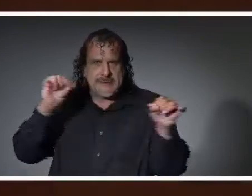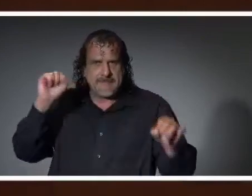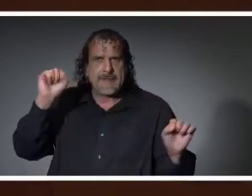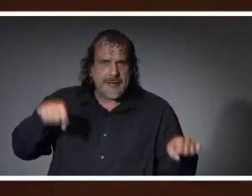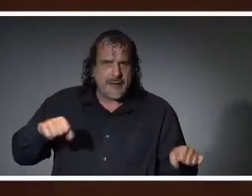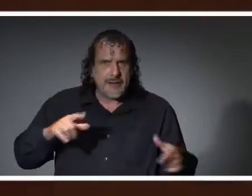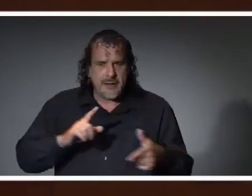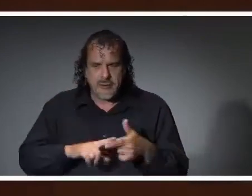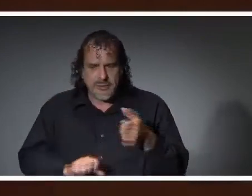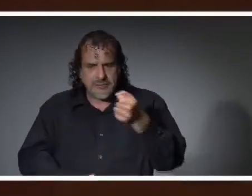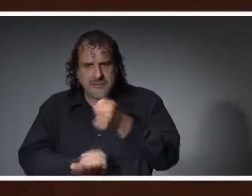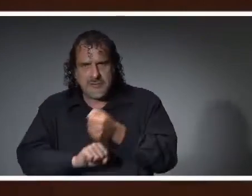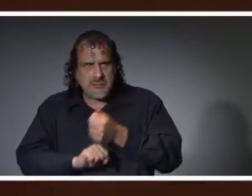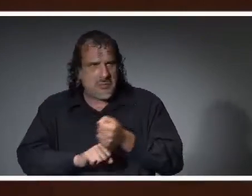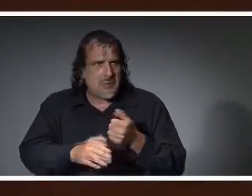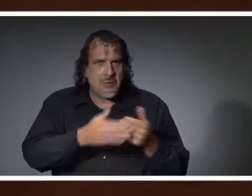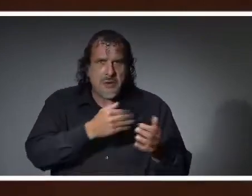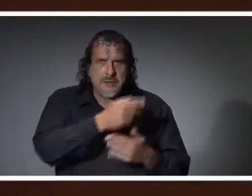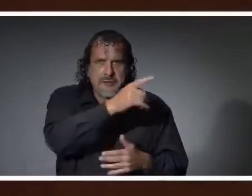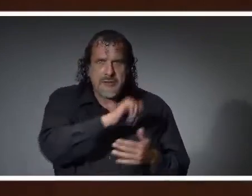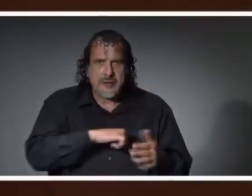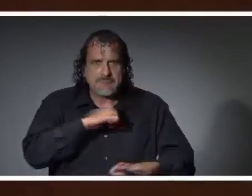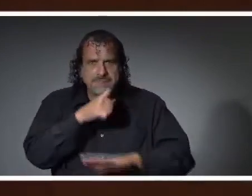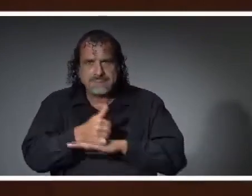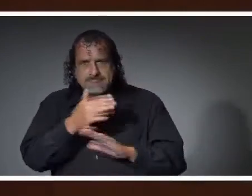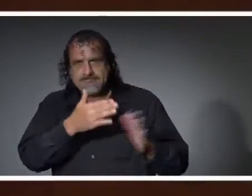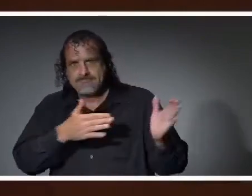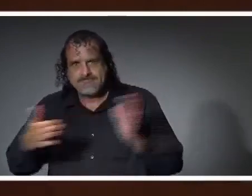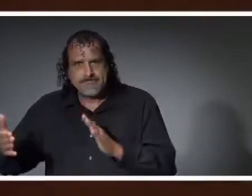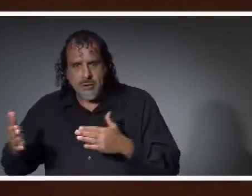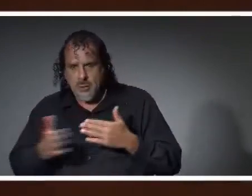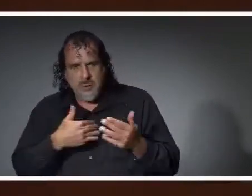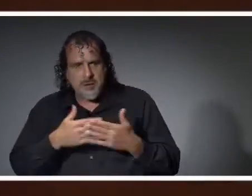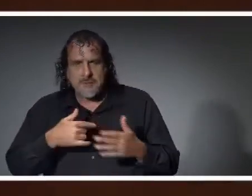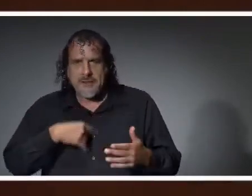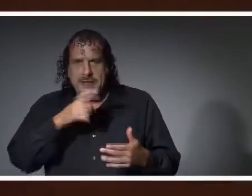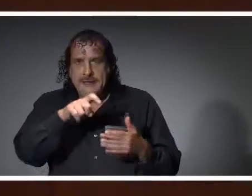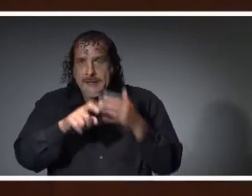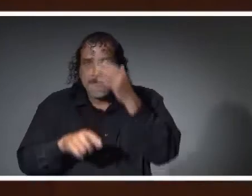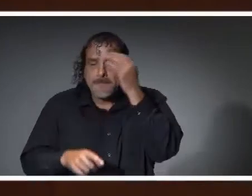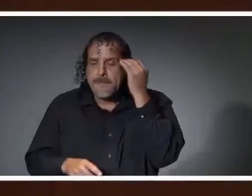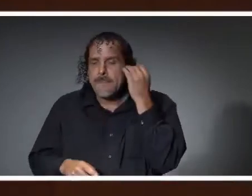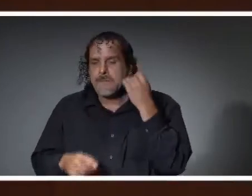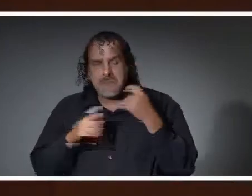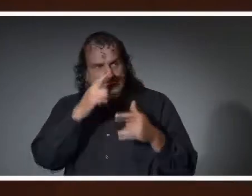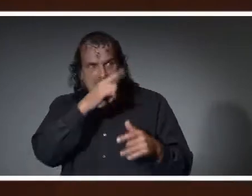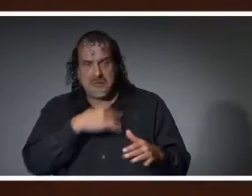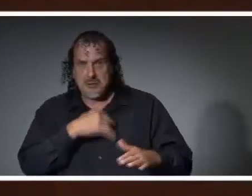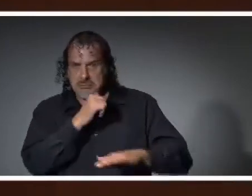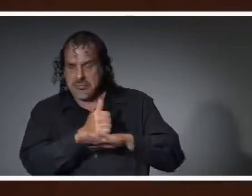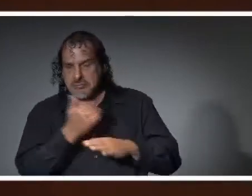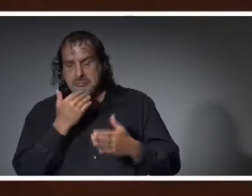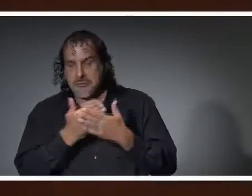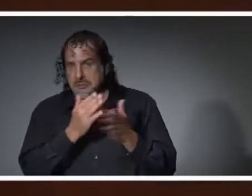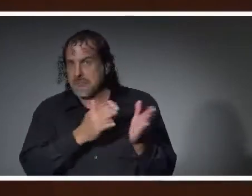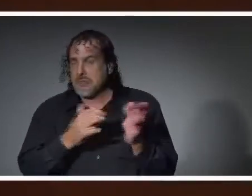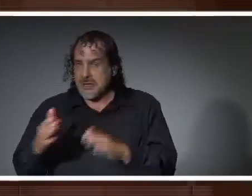support their efforts, whether if it's in guidance or any other type of support. But I think, you know, they've put together a pretty darn good plan.